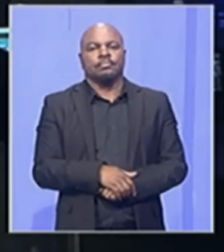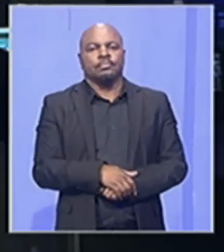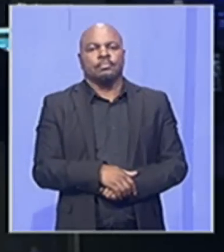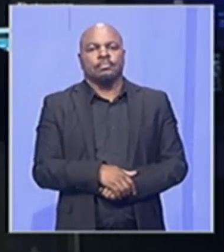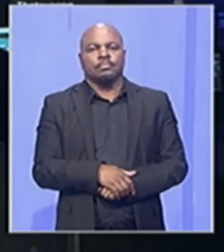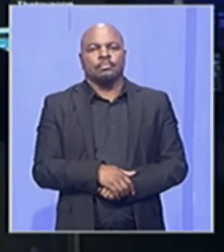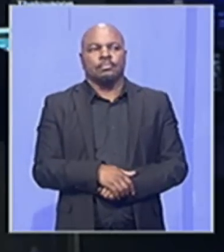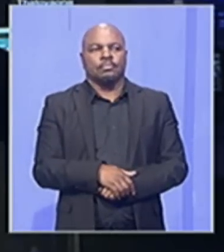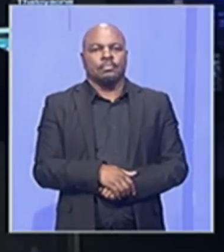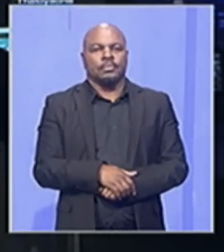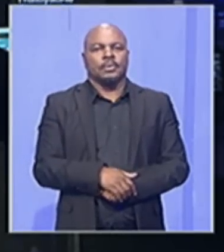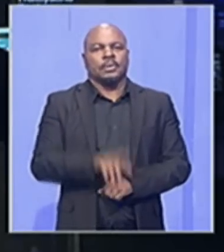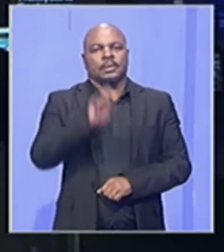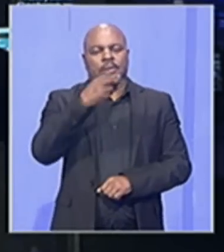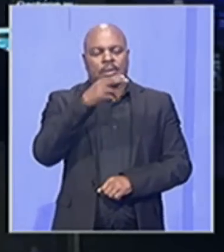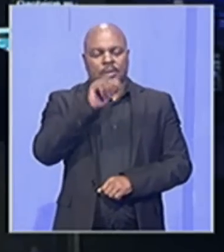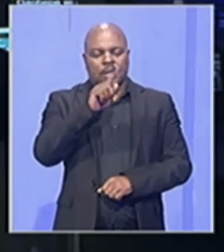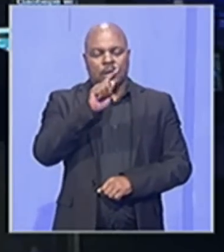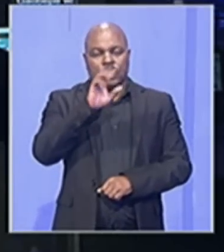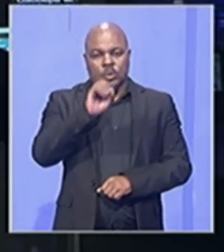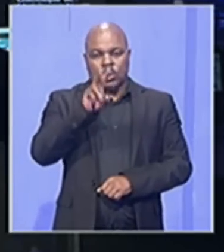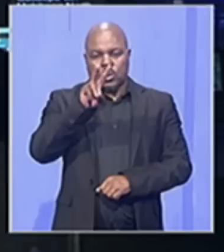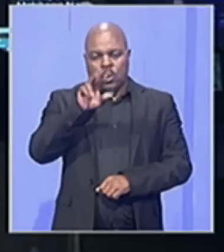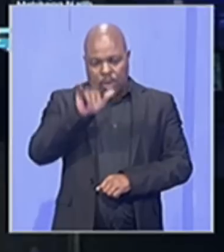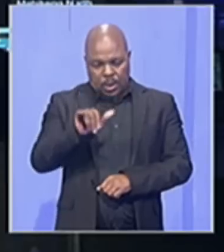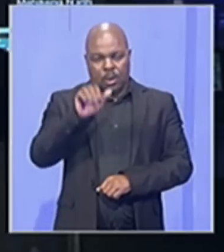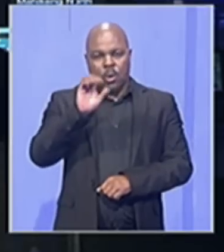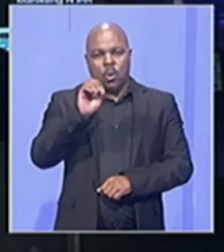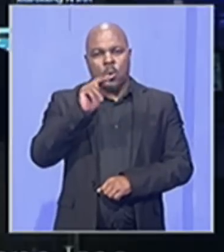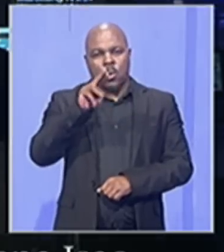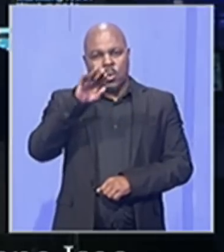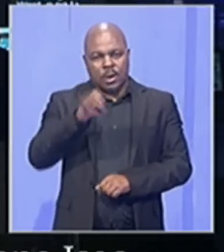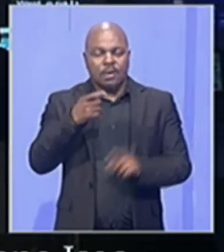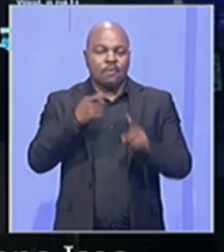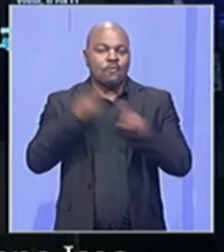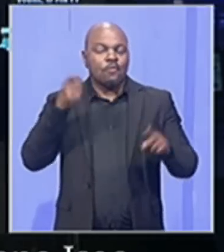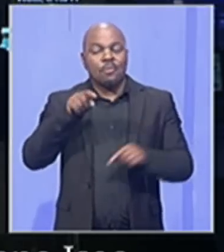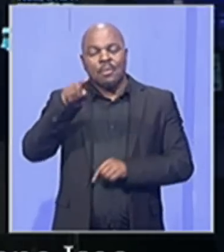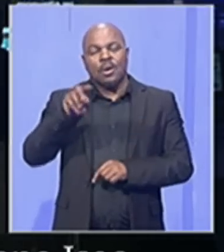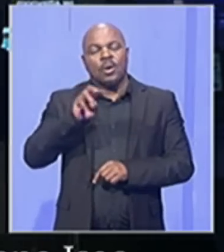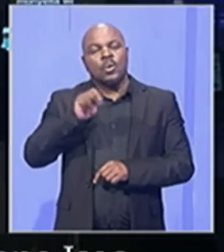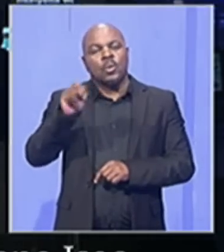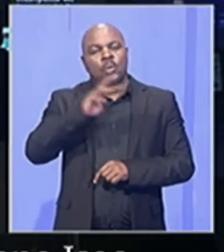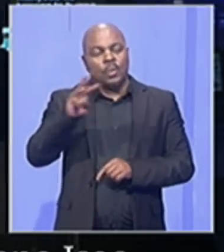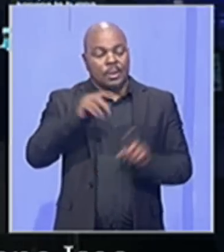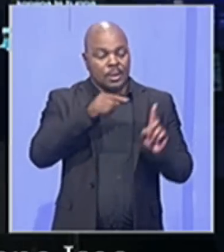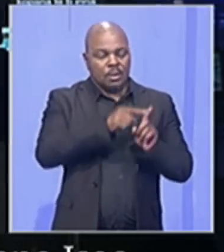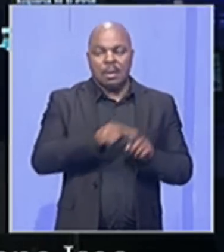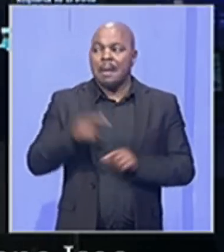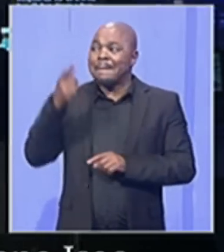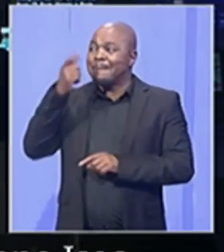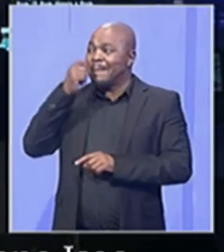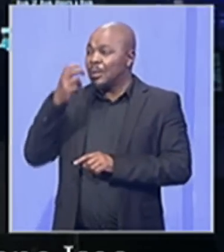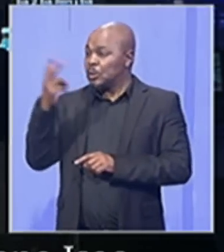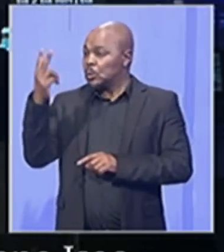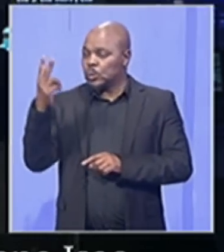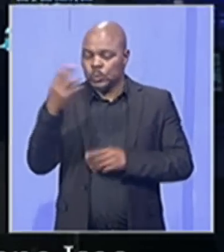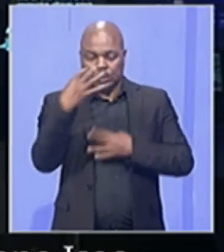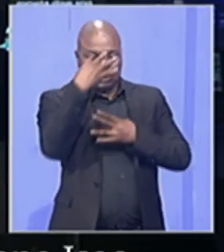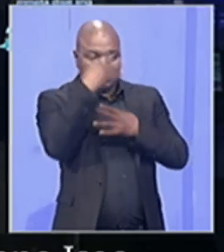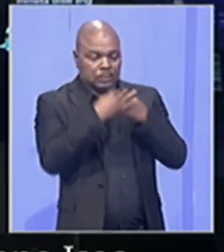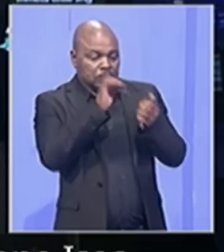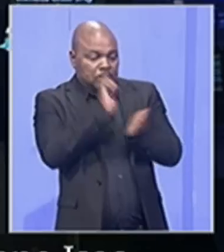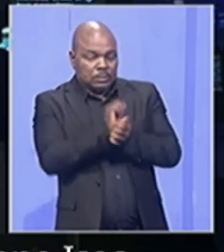Thato ya one Gaobepe wa Mahikeng provinseng ya North West o na le monyetla o kopana le banna ba babedi ba ileng ba mmeta diseleng tsa